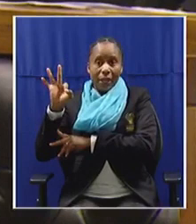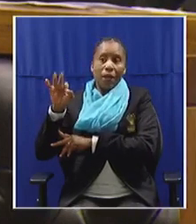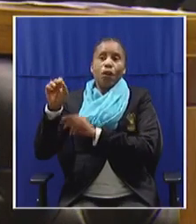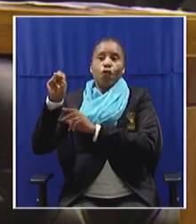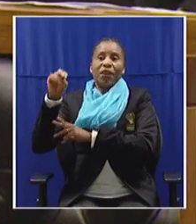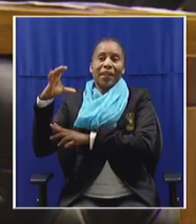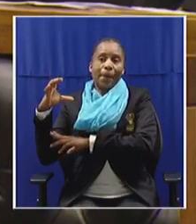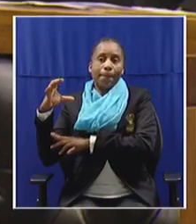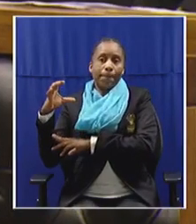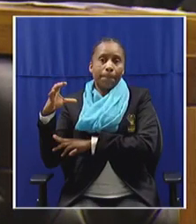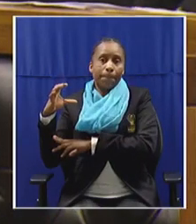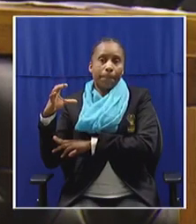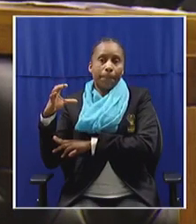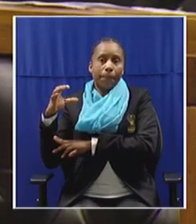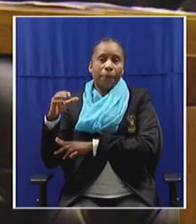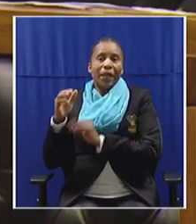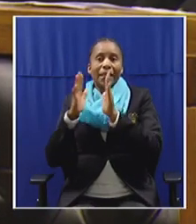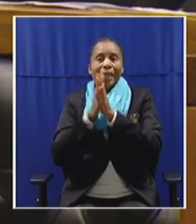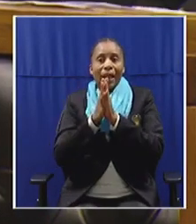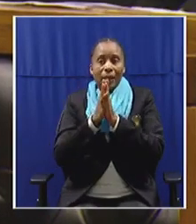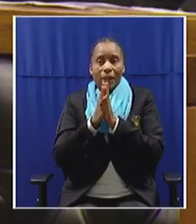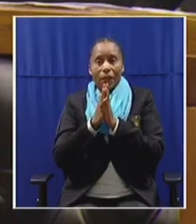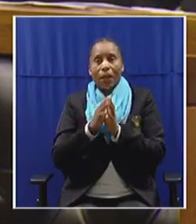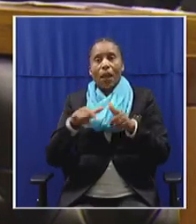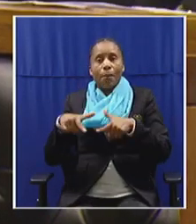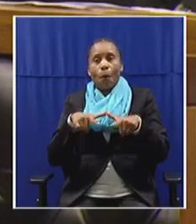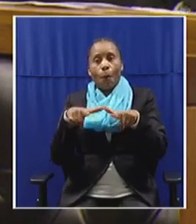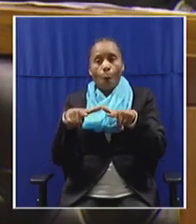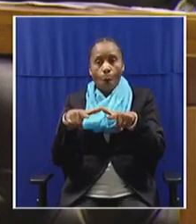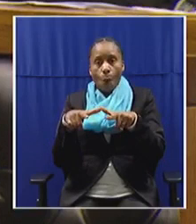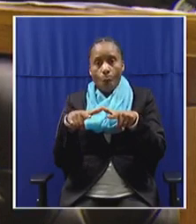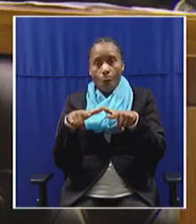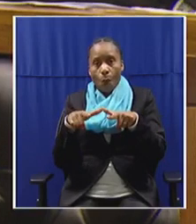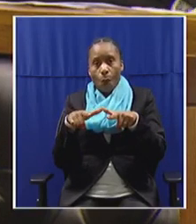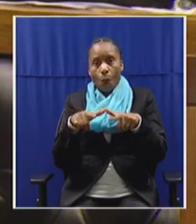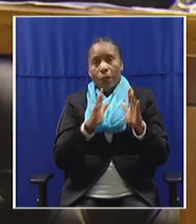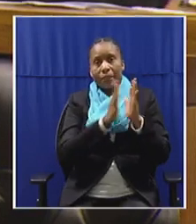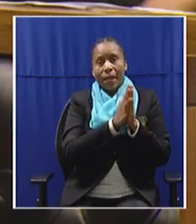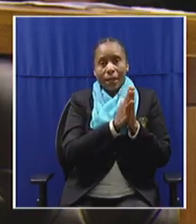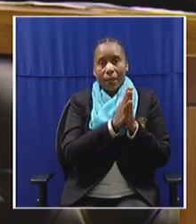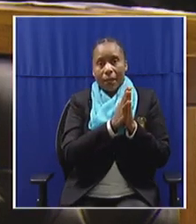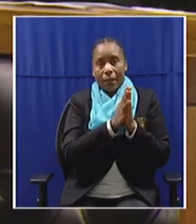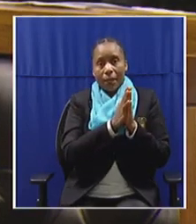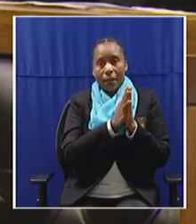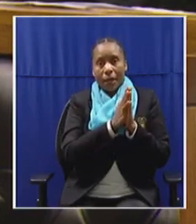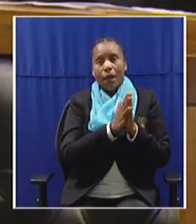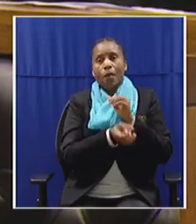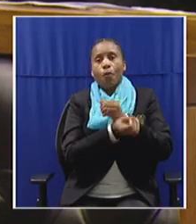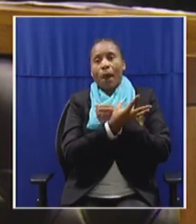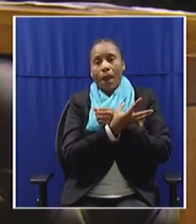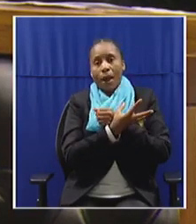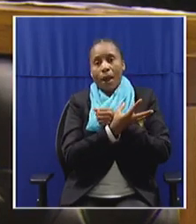Cape. 10 million allocated to Limpopo. 10 million allocated to Mpumalanga.